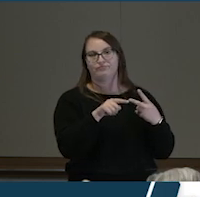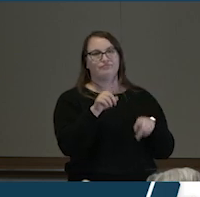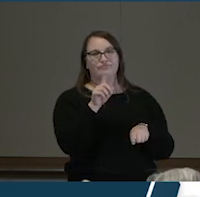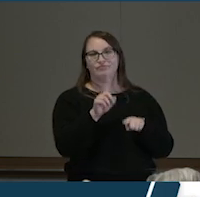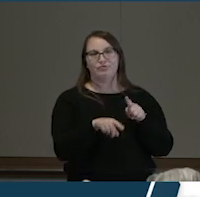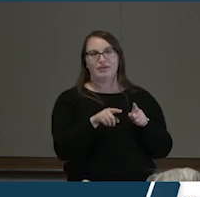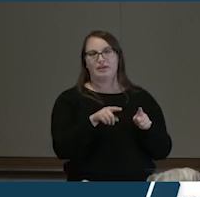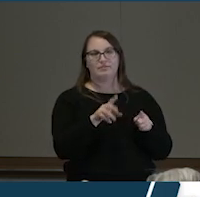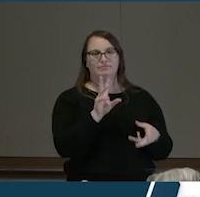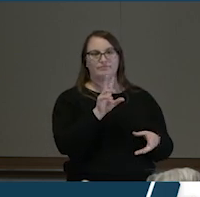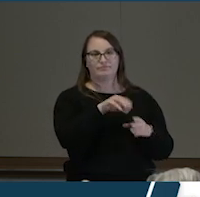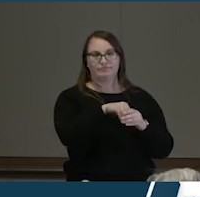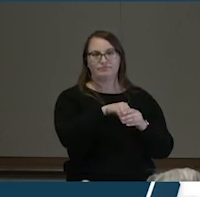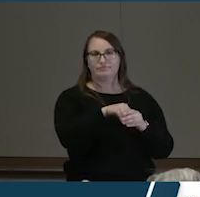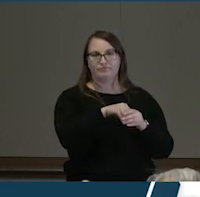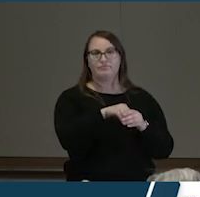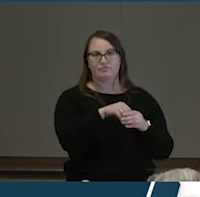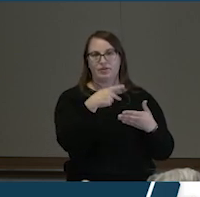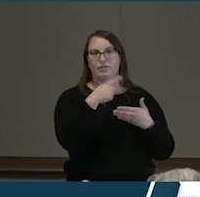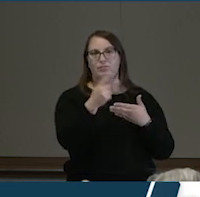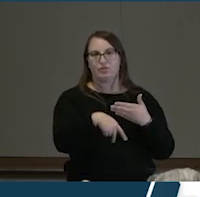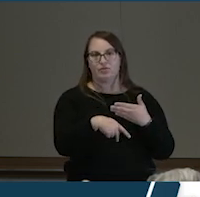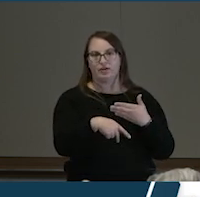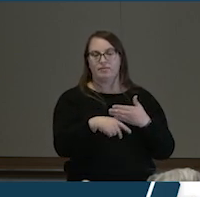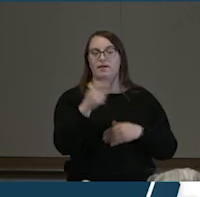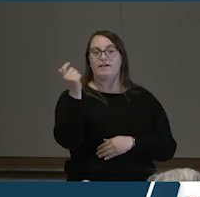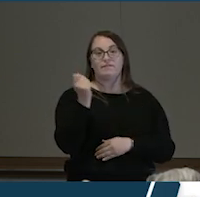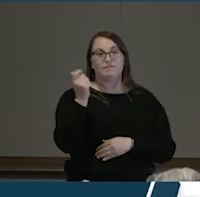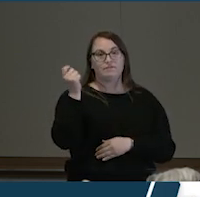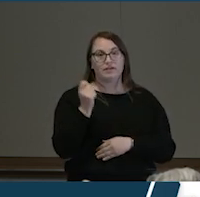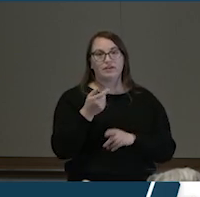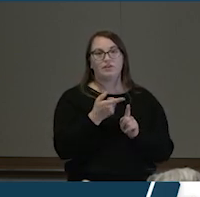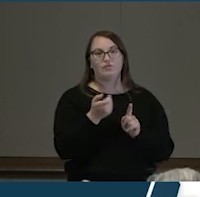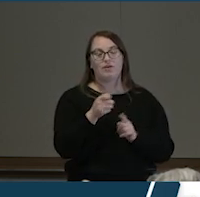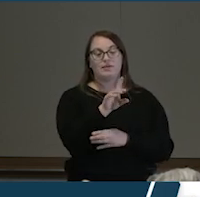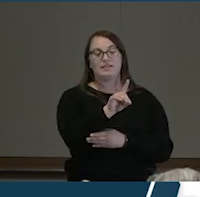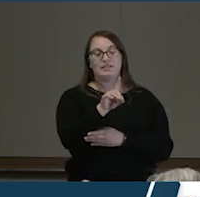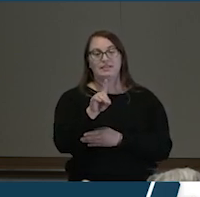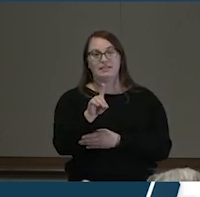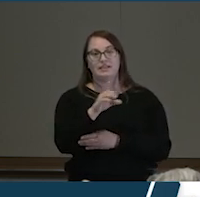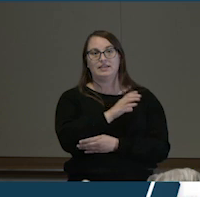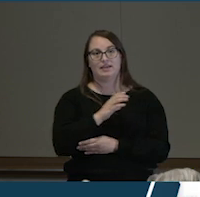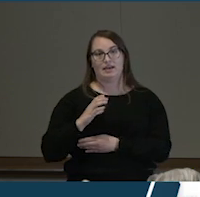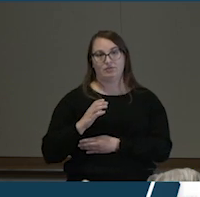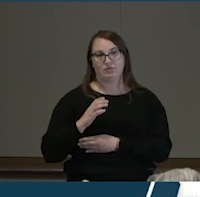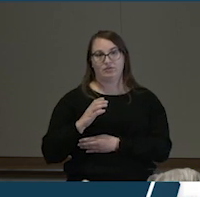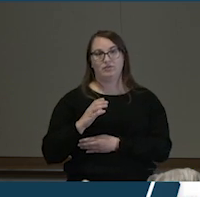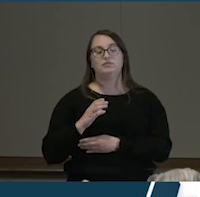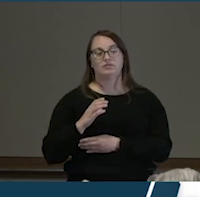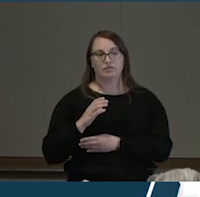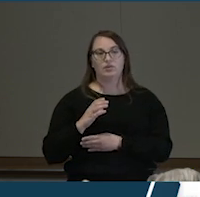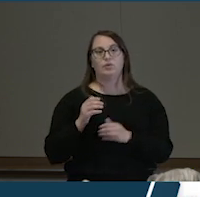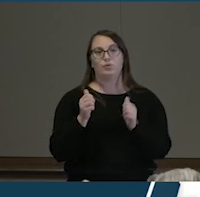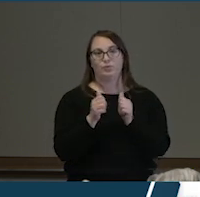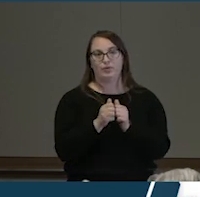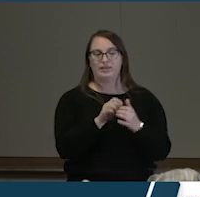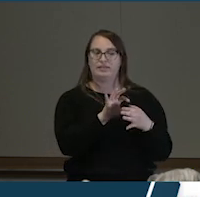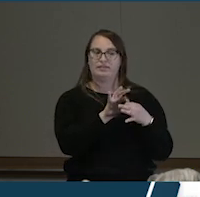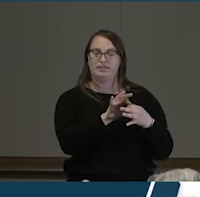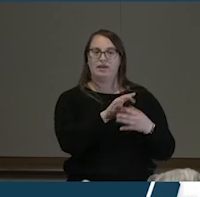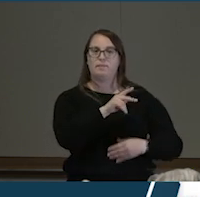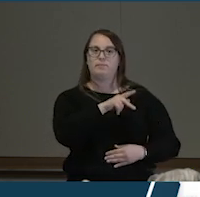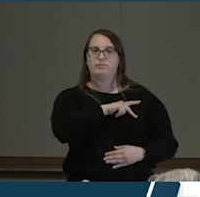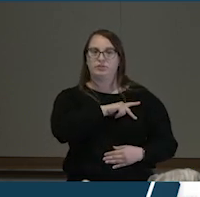you. It is funded by the DD Council for people who have that personal connection. Now, if you are, because I